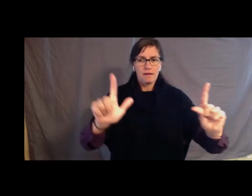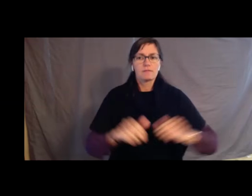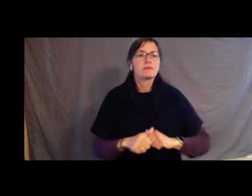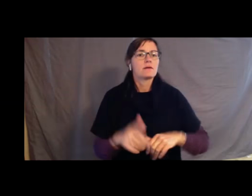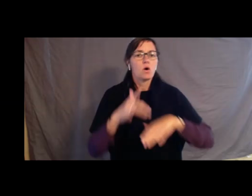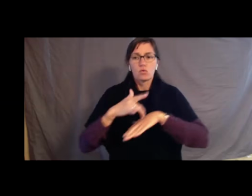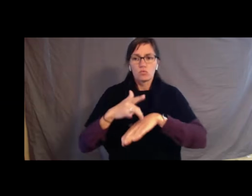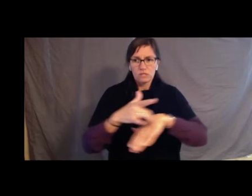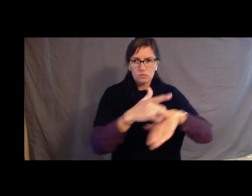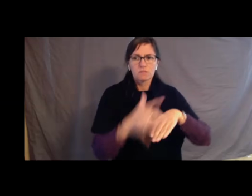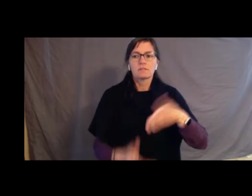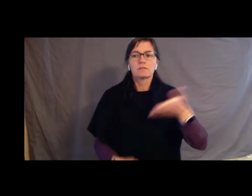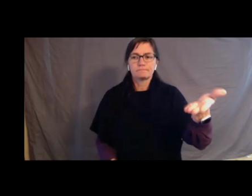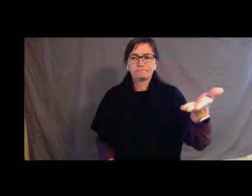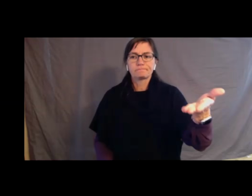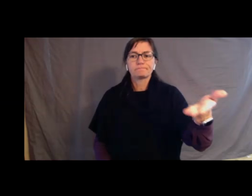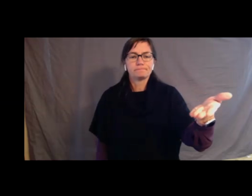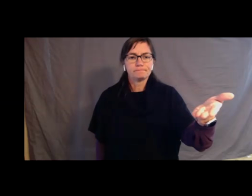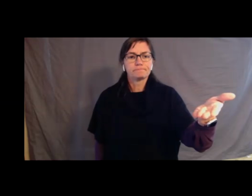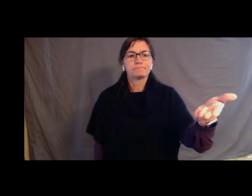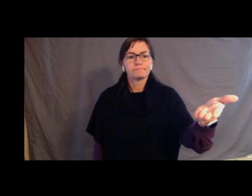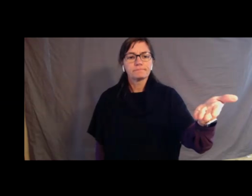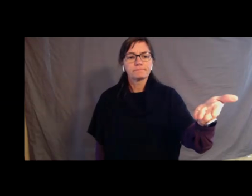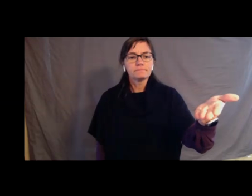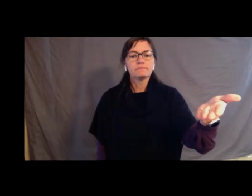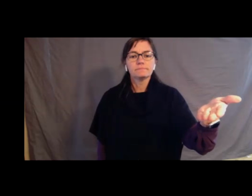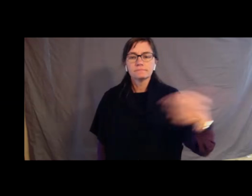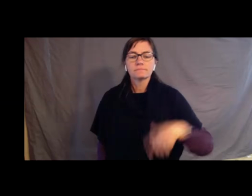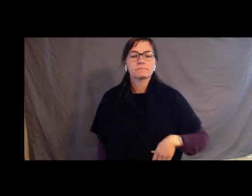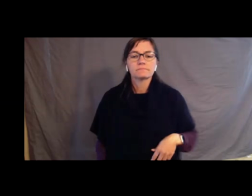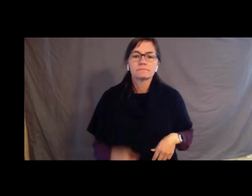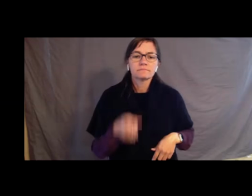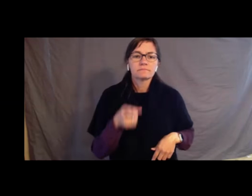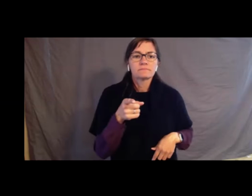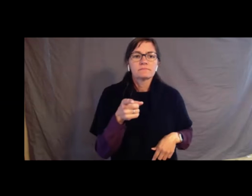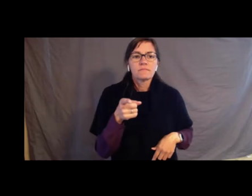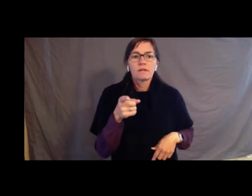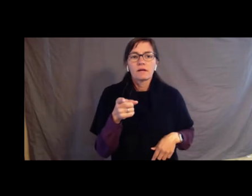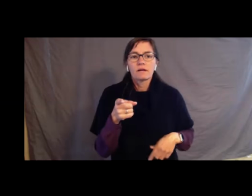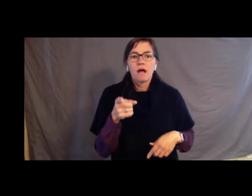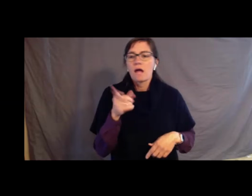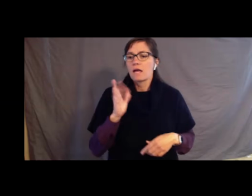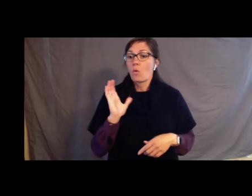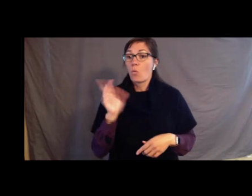these lists. They're all indicated in the product section here. And